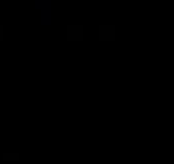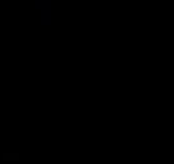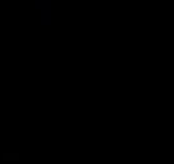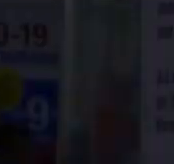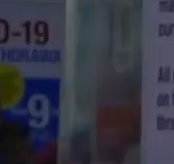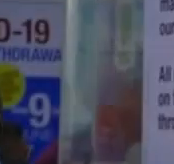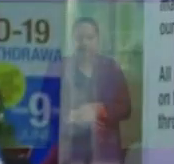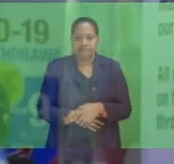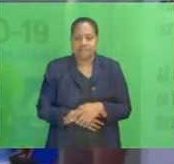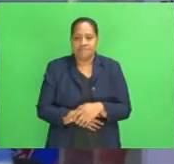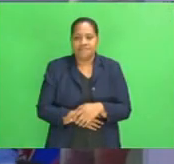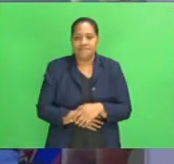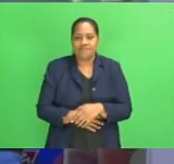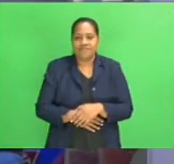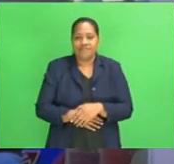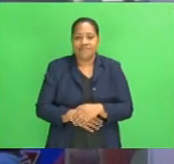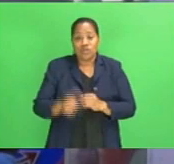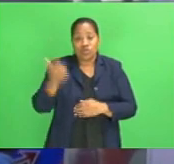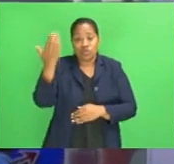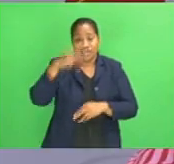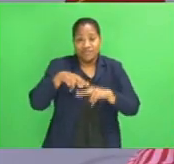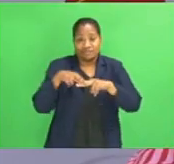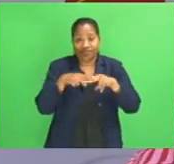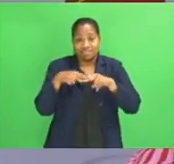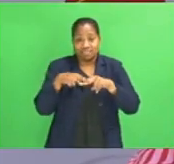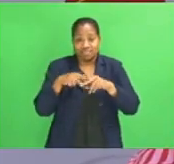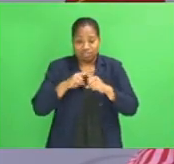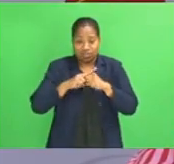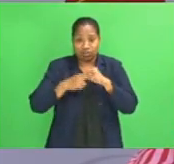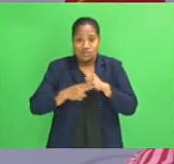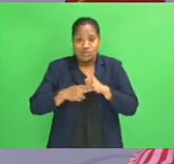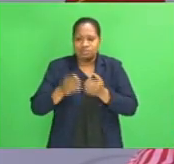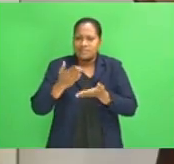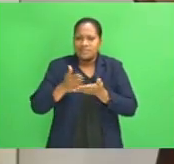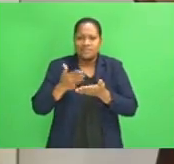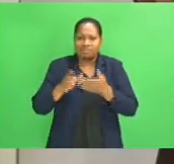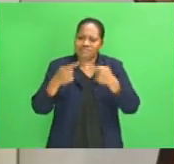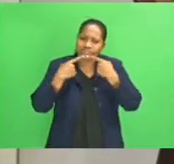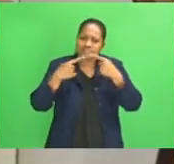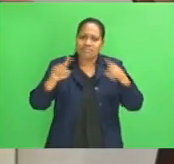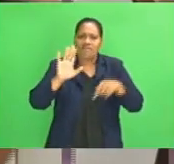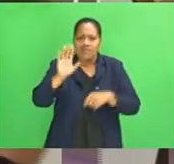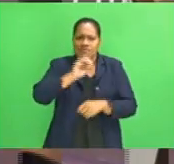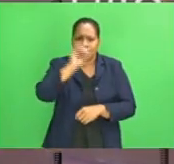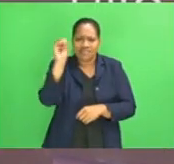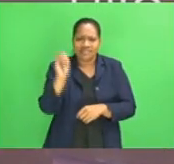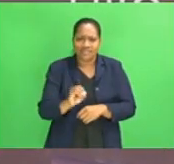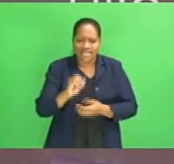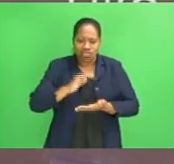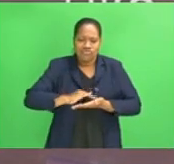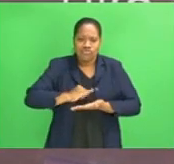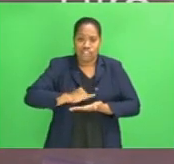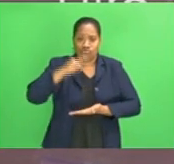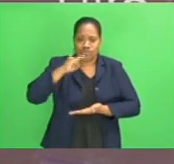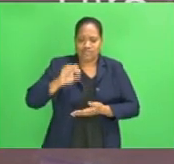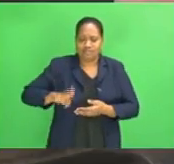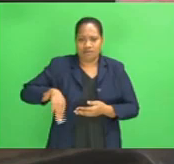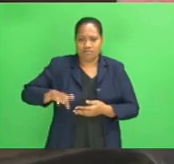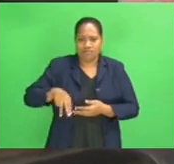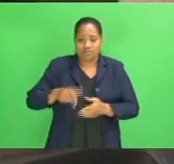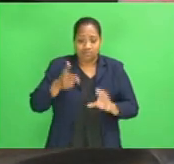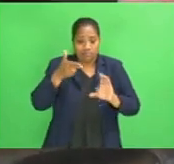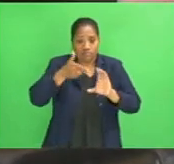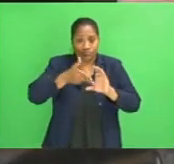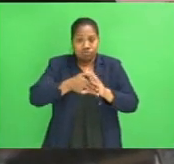hits. Good evening, Fiji. In this bulletin, FNPF announces 5% interest for members. Fuel